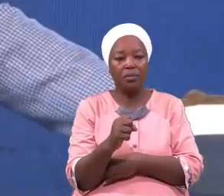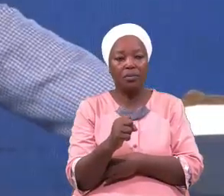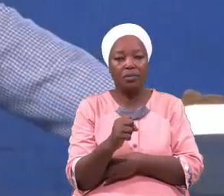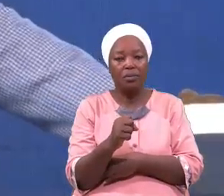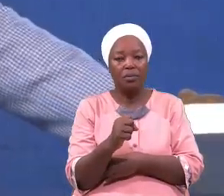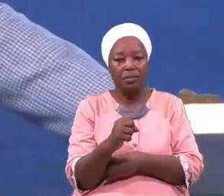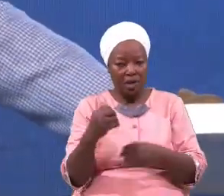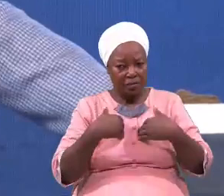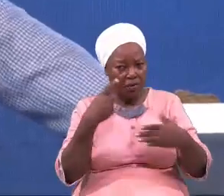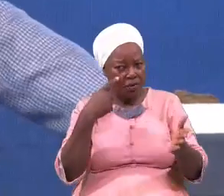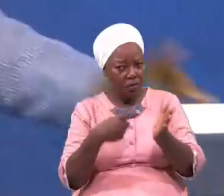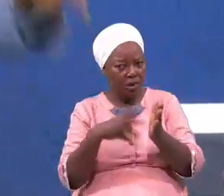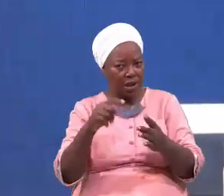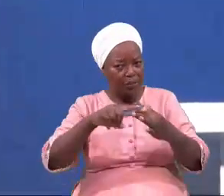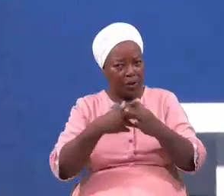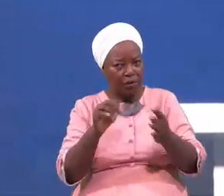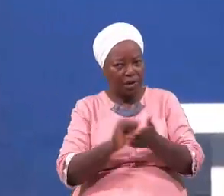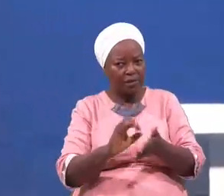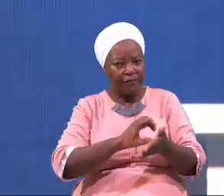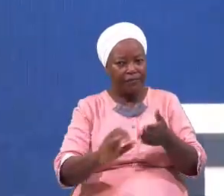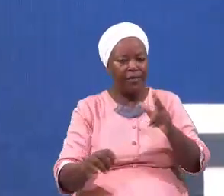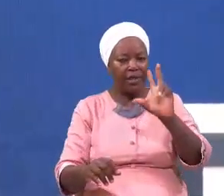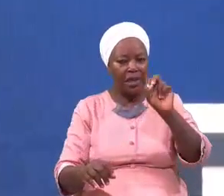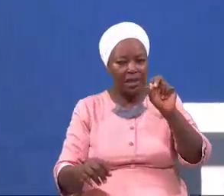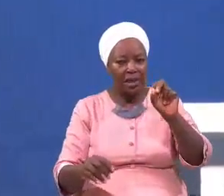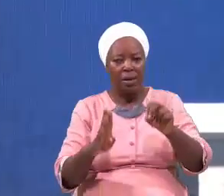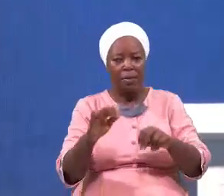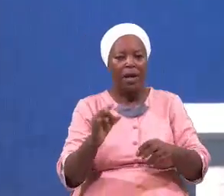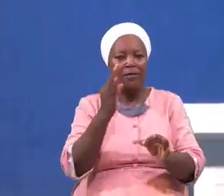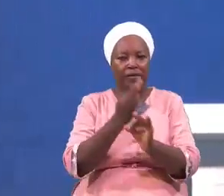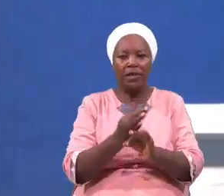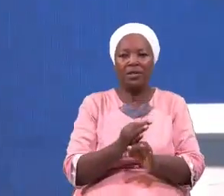Have you noticed the beginning of verse 30? By faith.